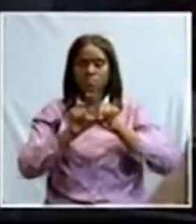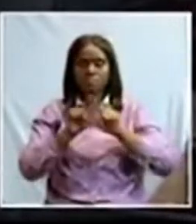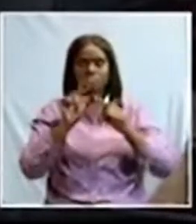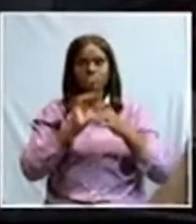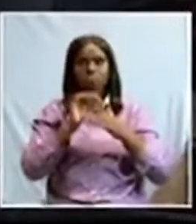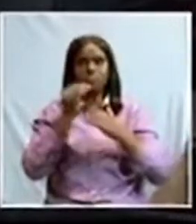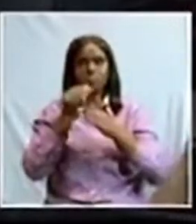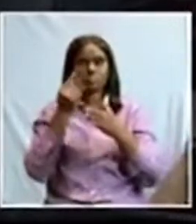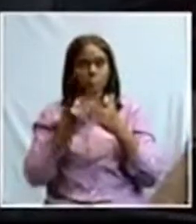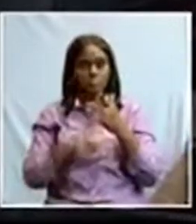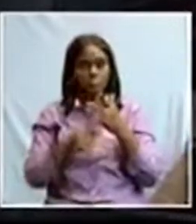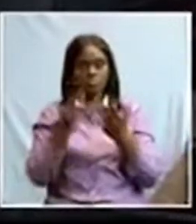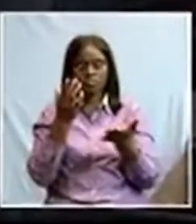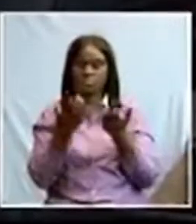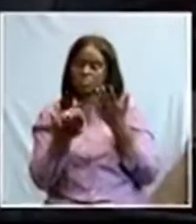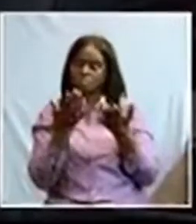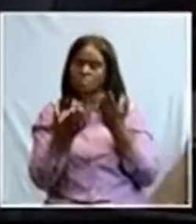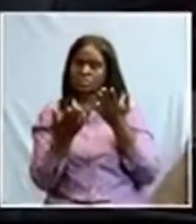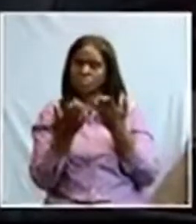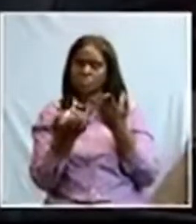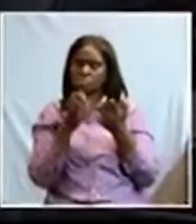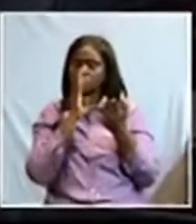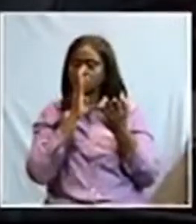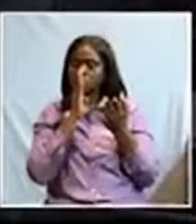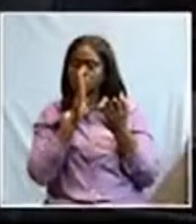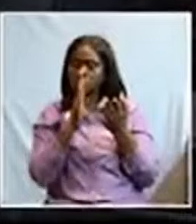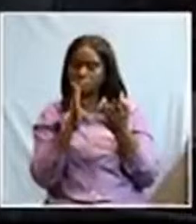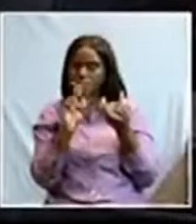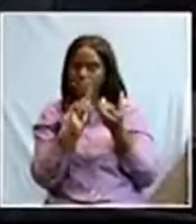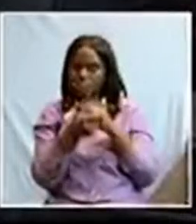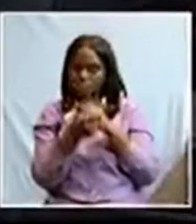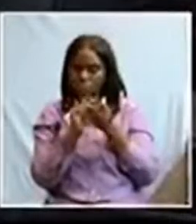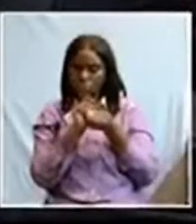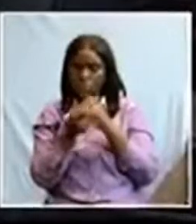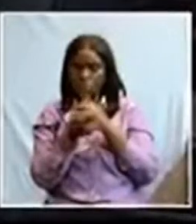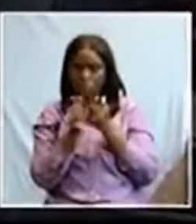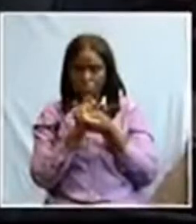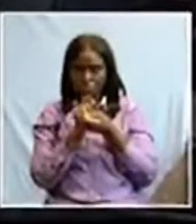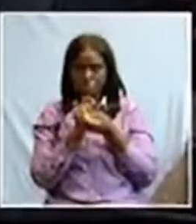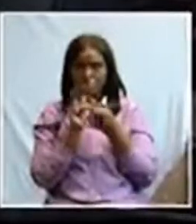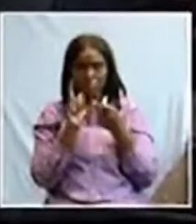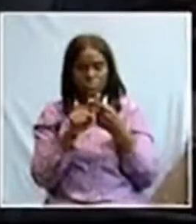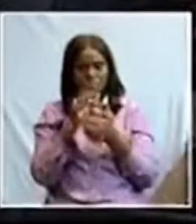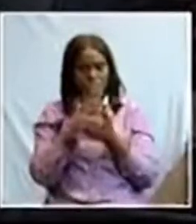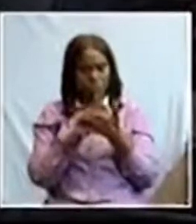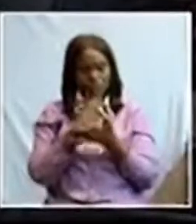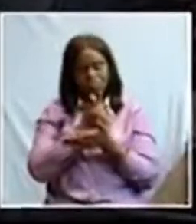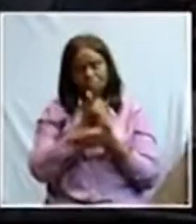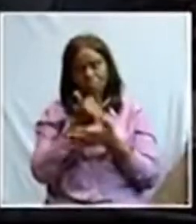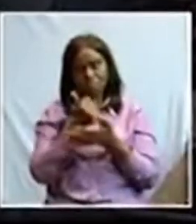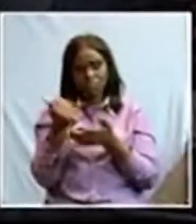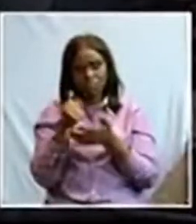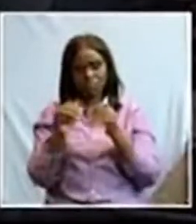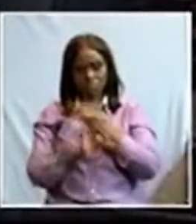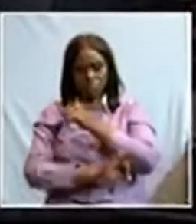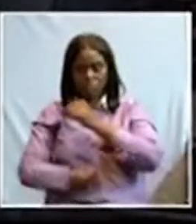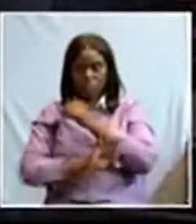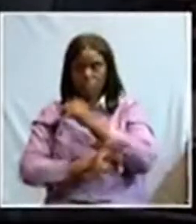or maybe be changed to some other fields?